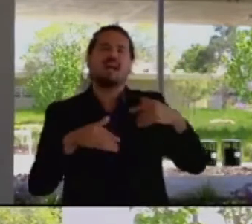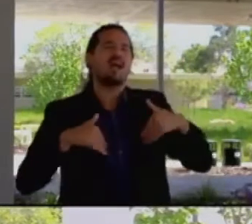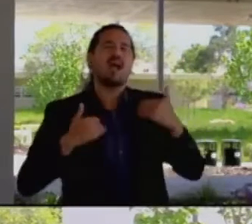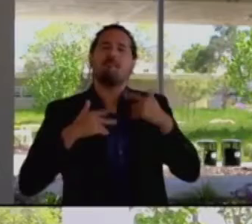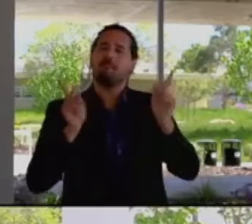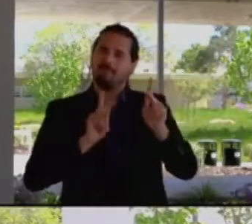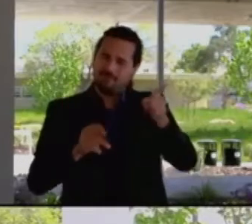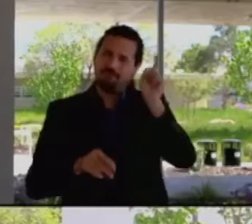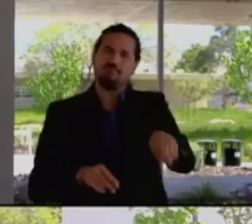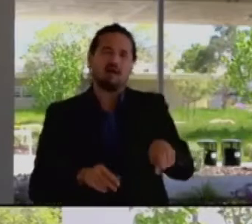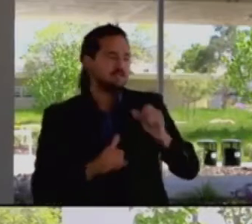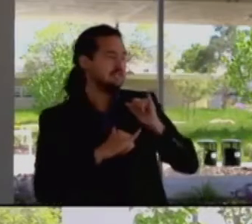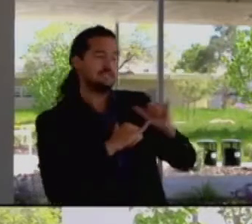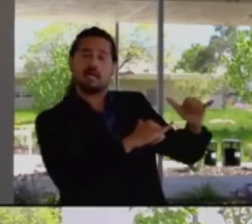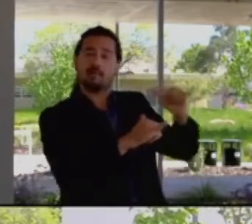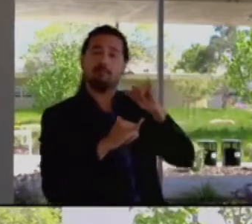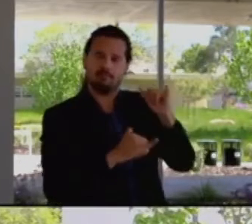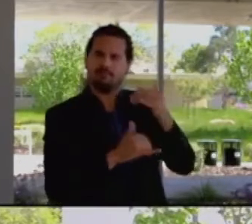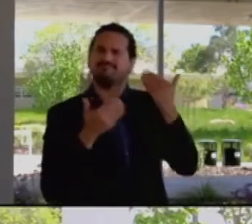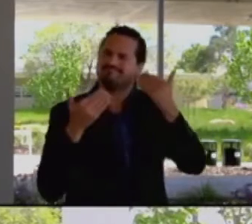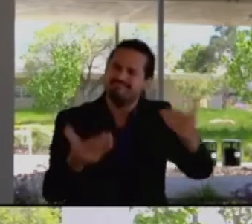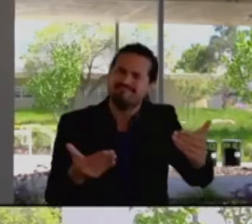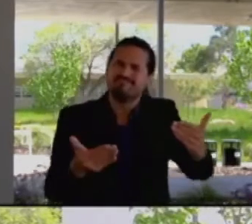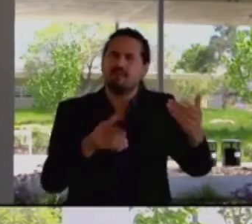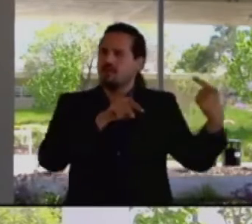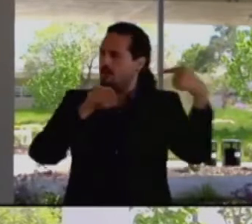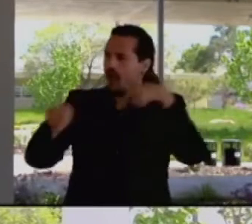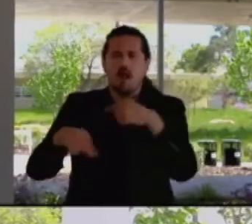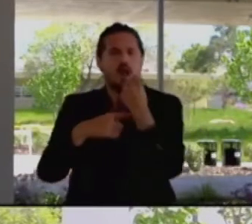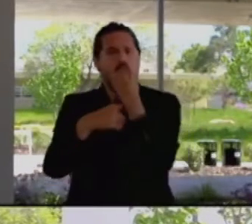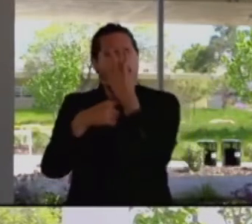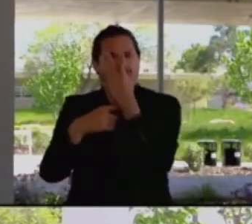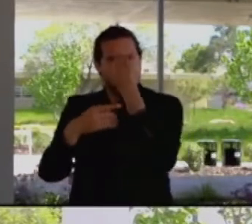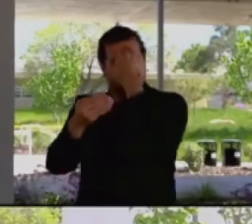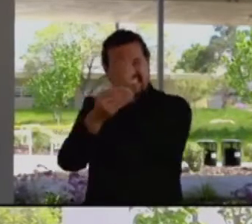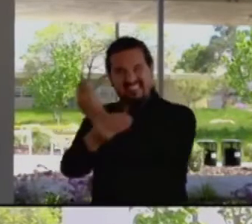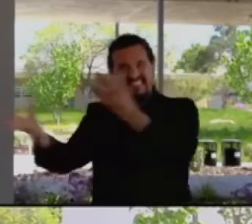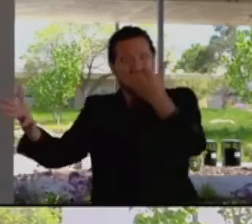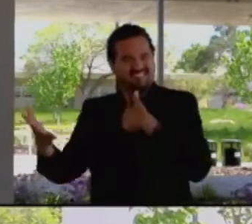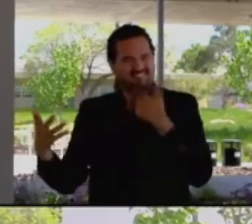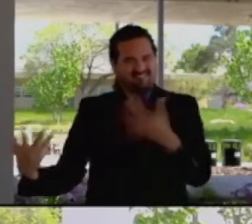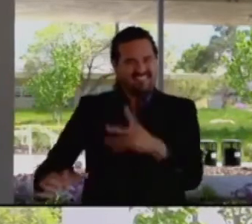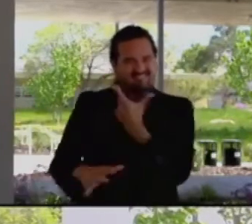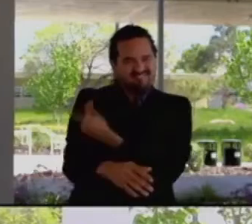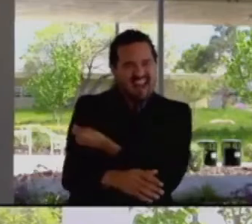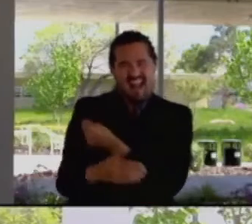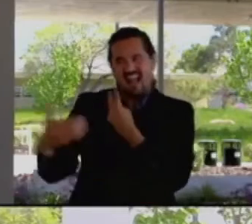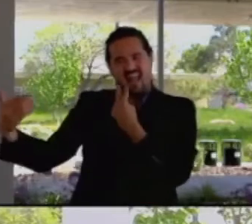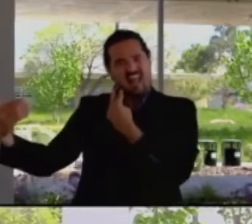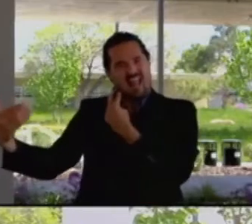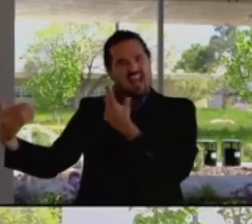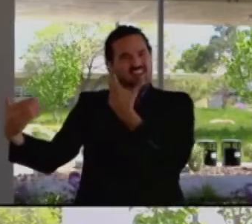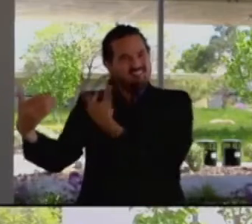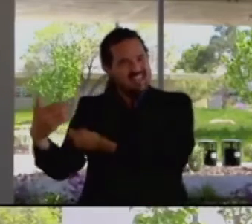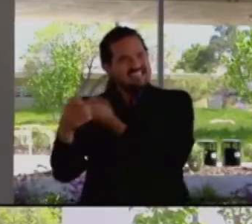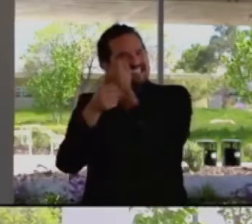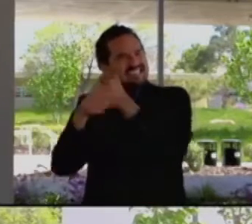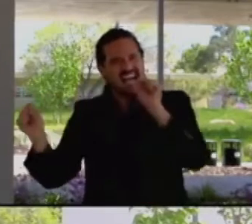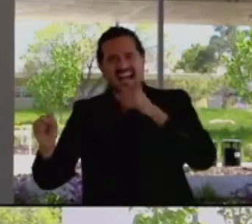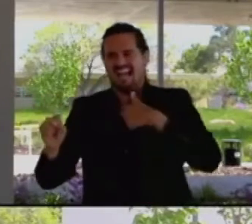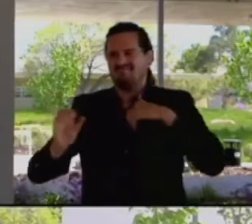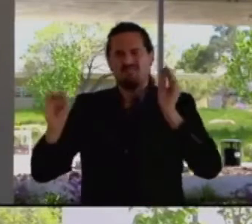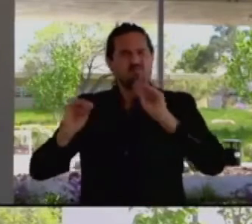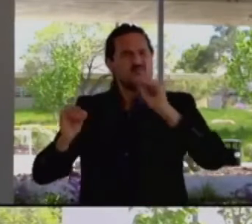the vaccine is very important and how I got it and, you know, how I want to keep everybody safe. And I think it's more of doing it for the